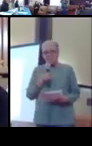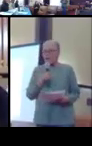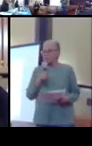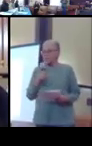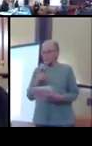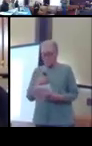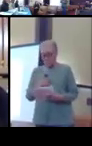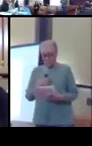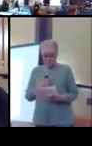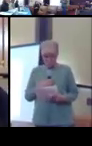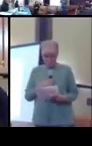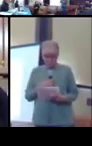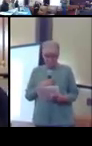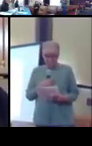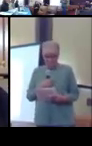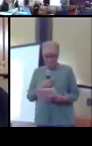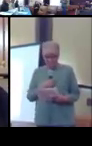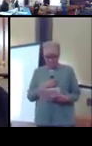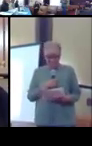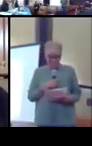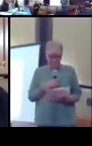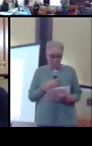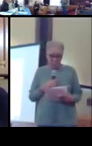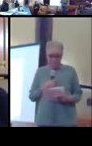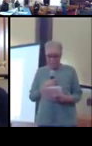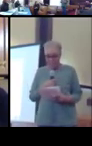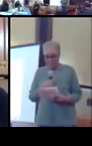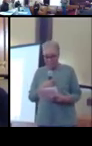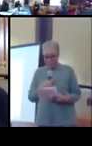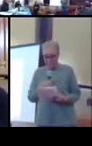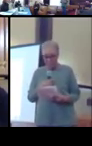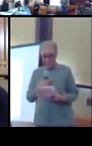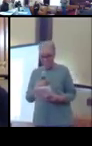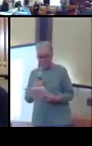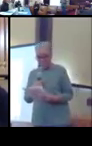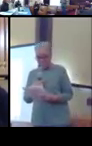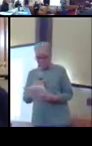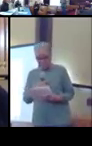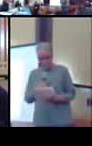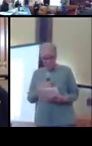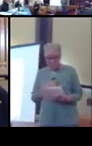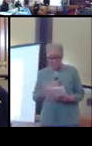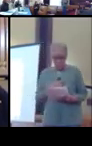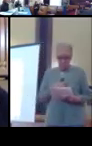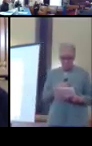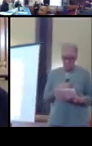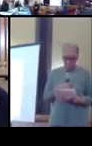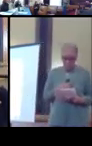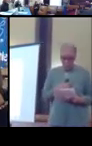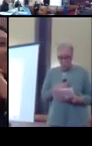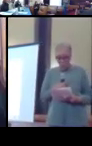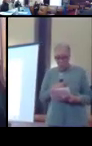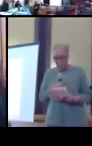For my community. Good evening, my name is Julia Allen. I've lived in this community for 76